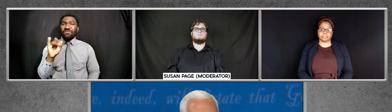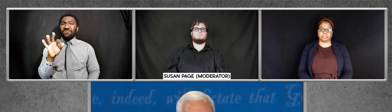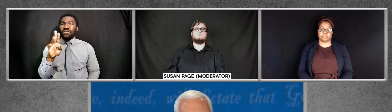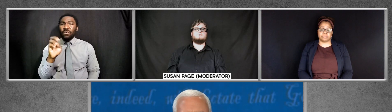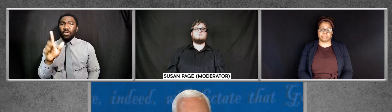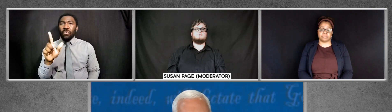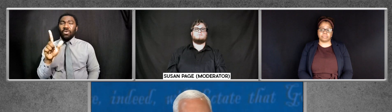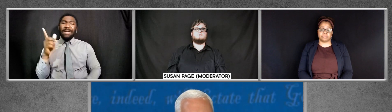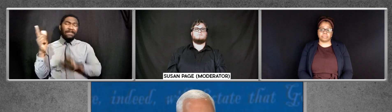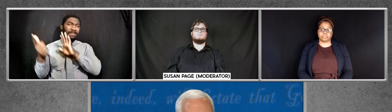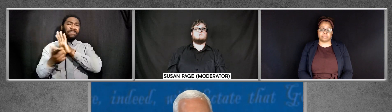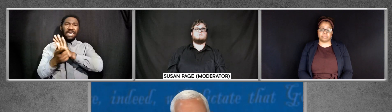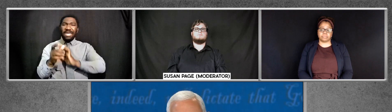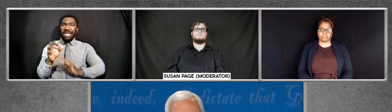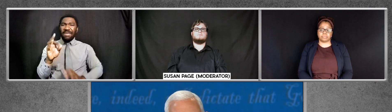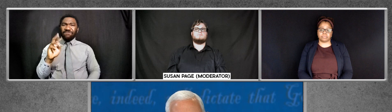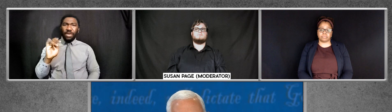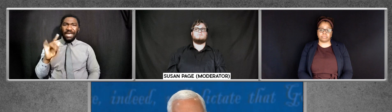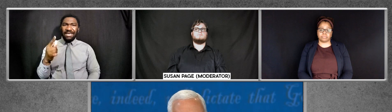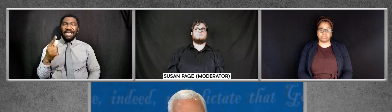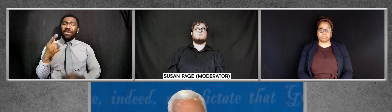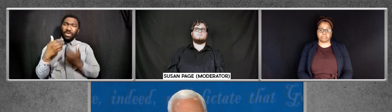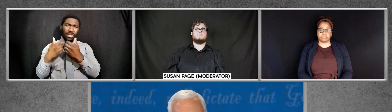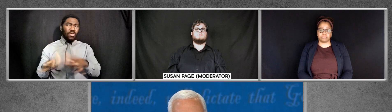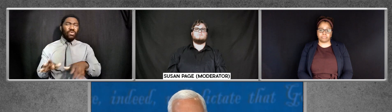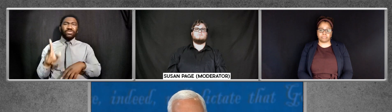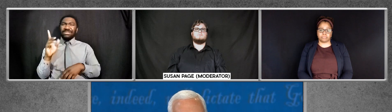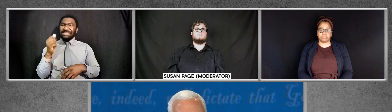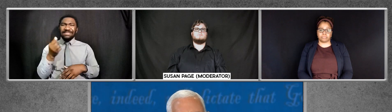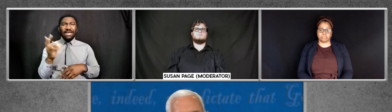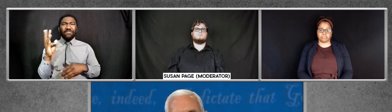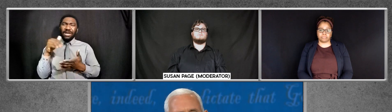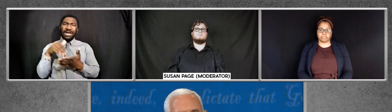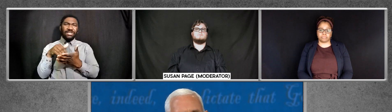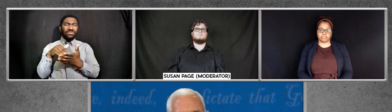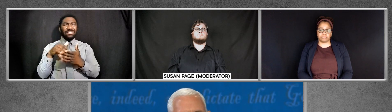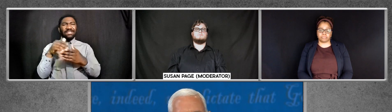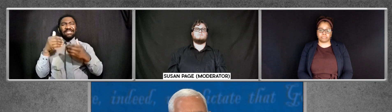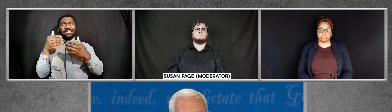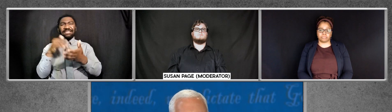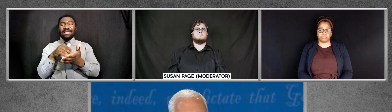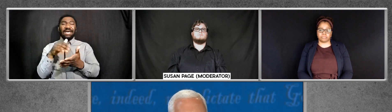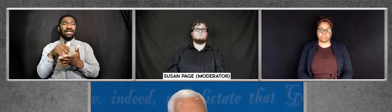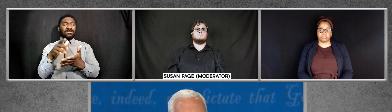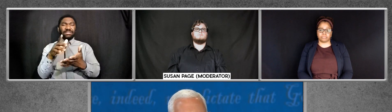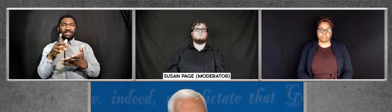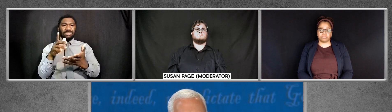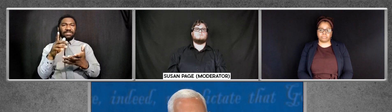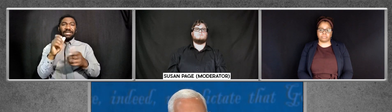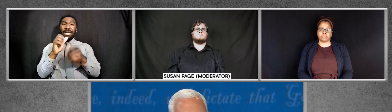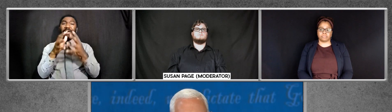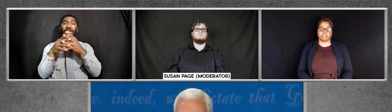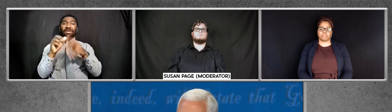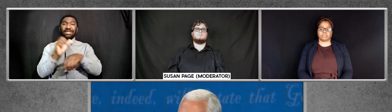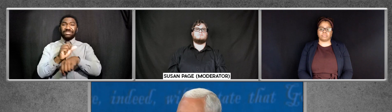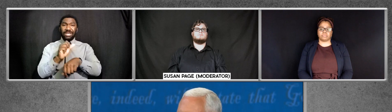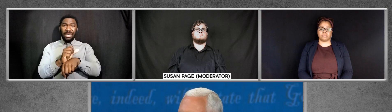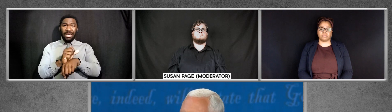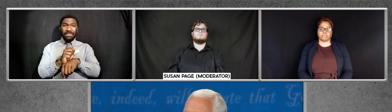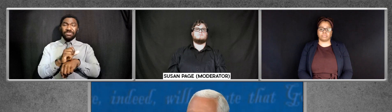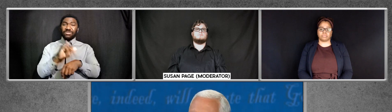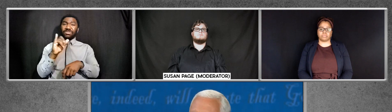hundreds of thousands of American jobs all across the heartland. And Joe Biden wants to go back to the economic surrender to China, that